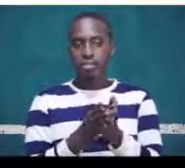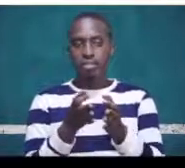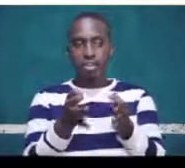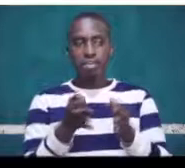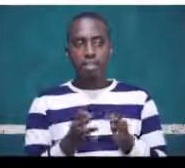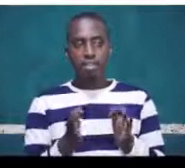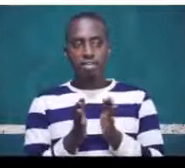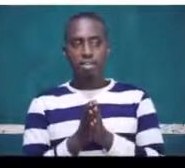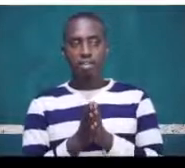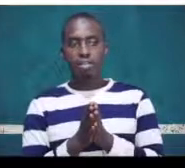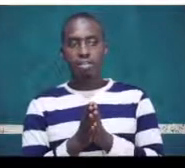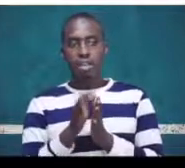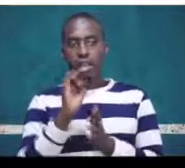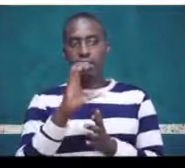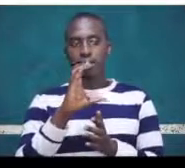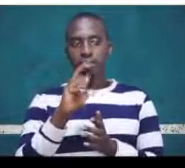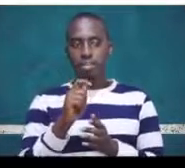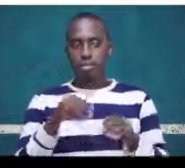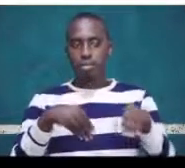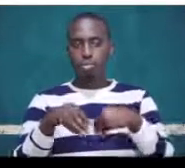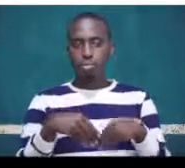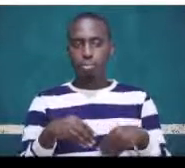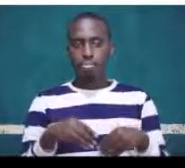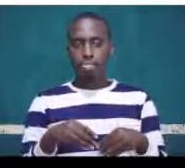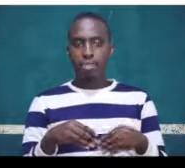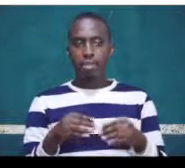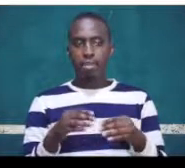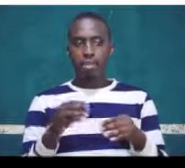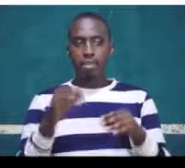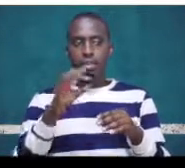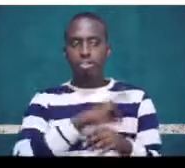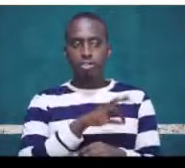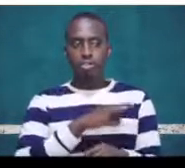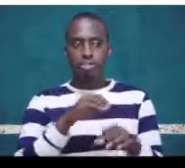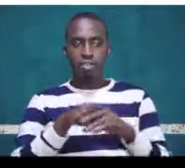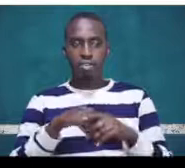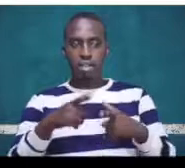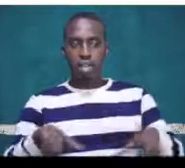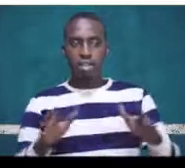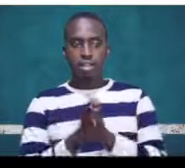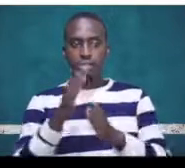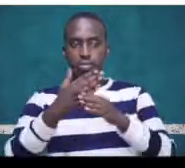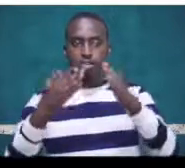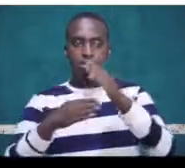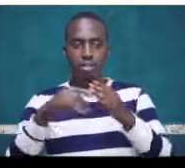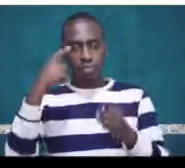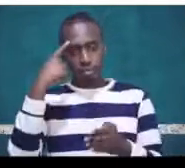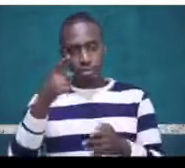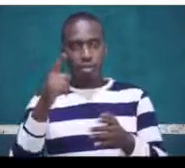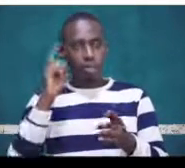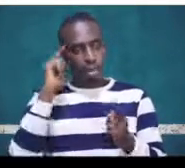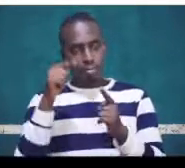ICT equipment, lending or leasing interests in land or building for residential